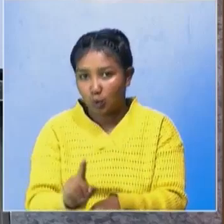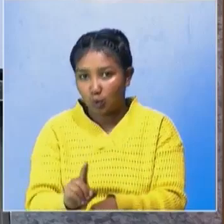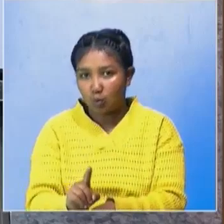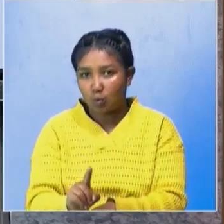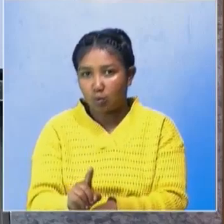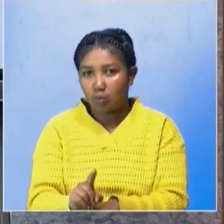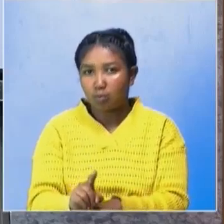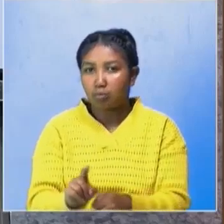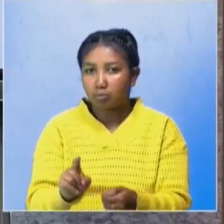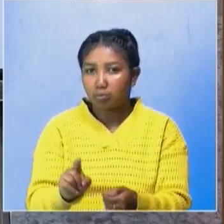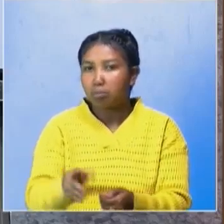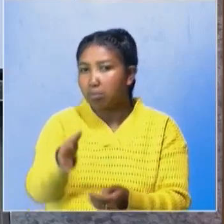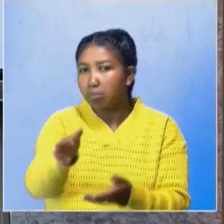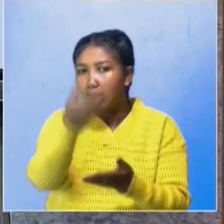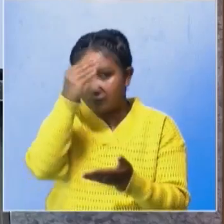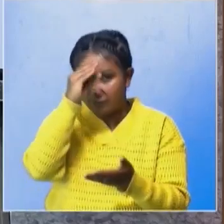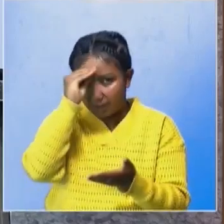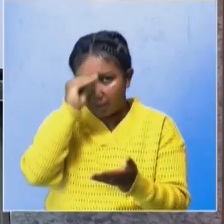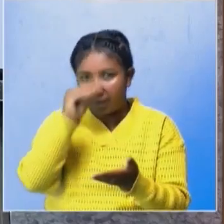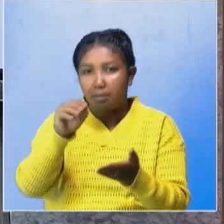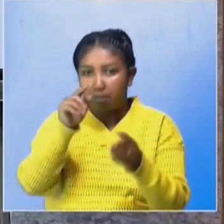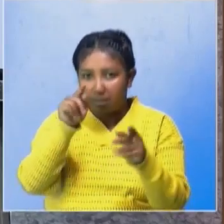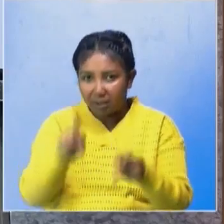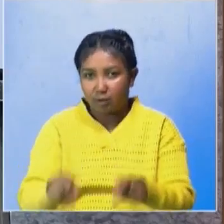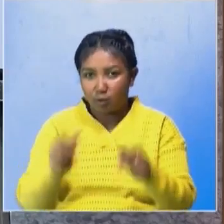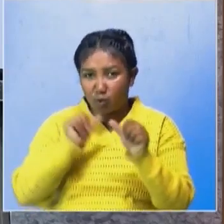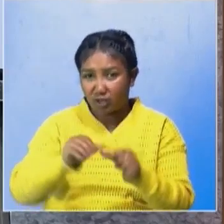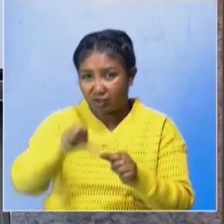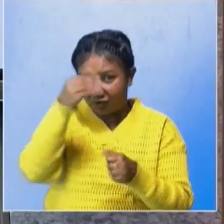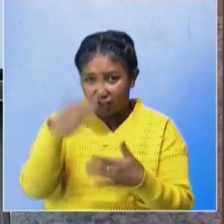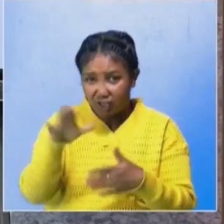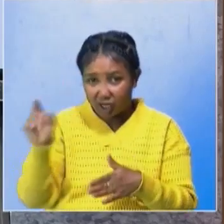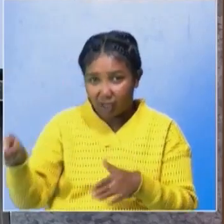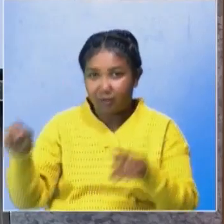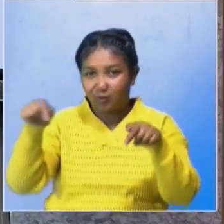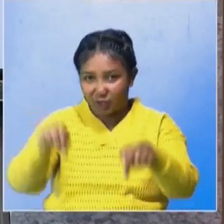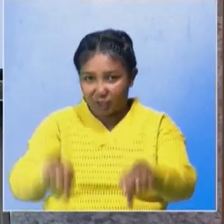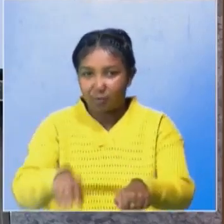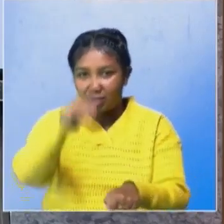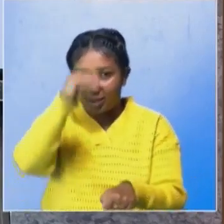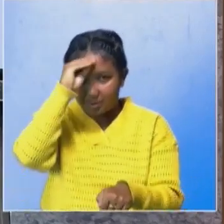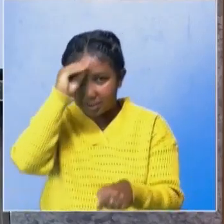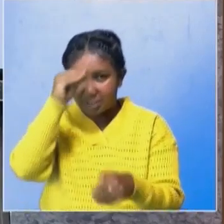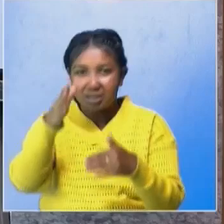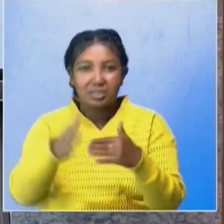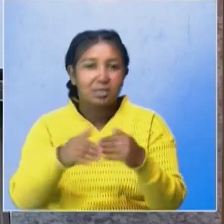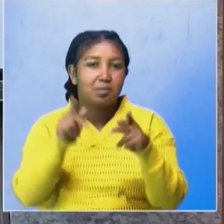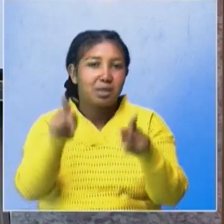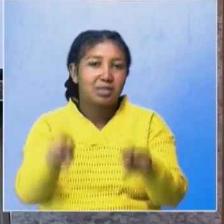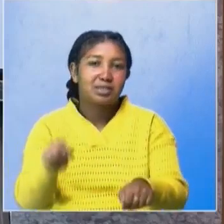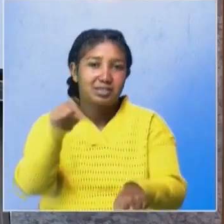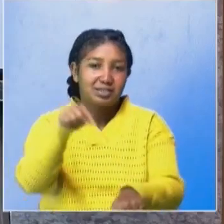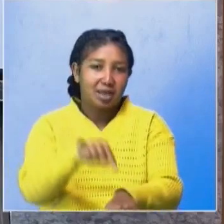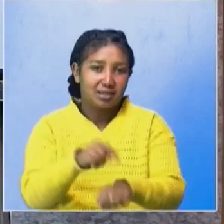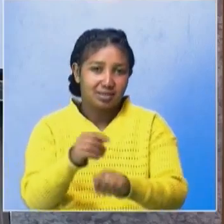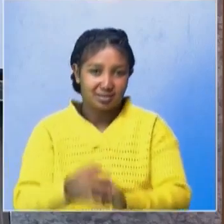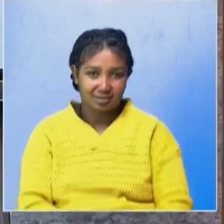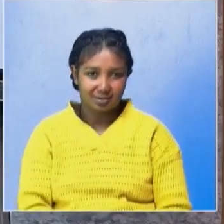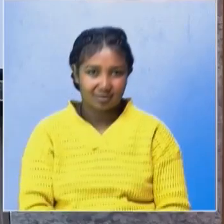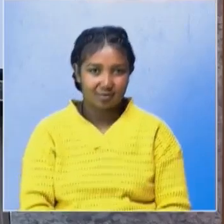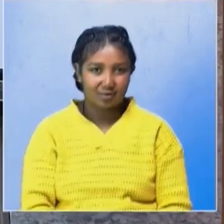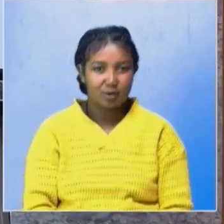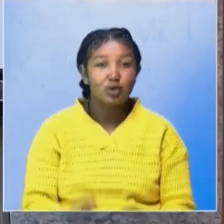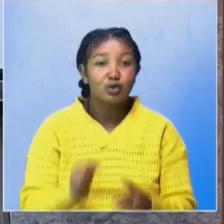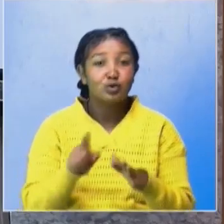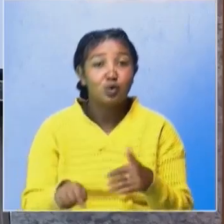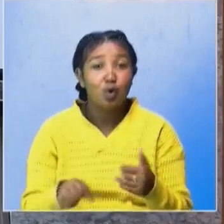before present continuous tense. And today we are going to see simple present tense.